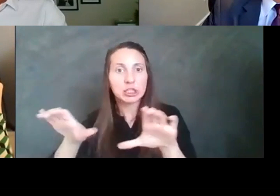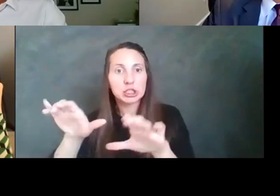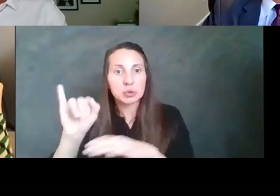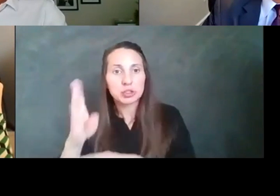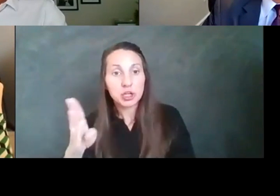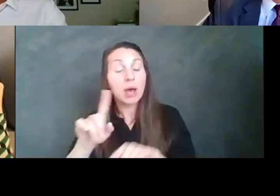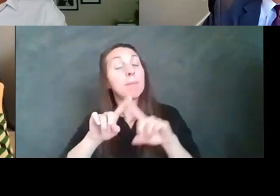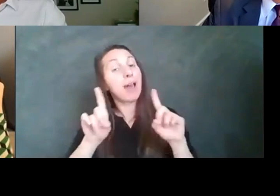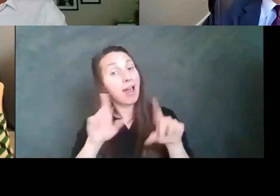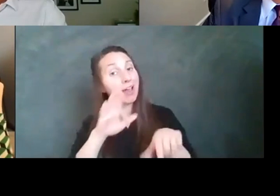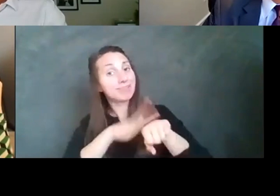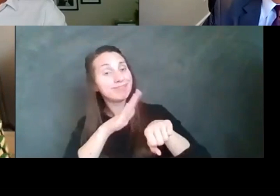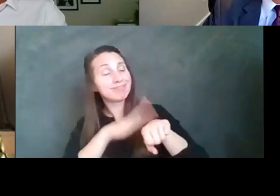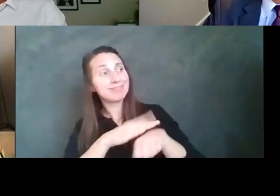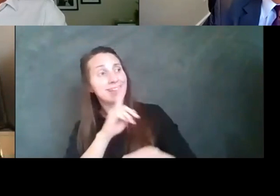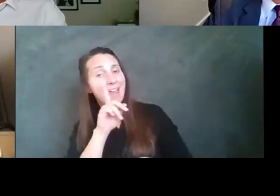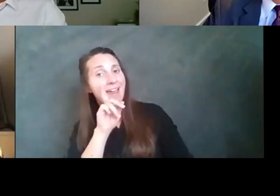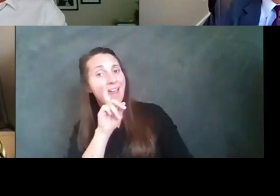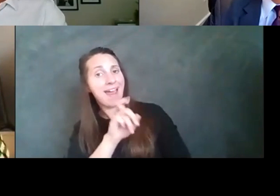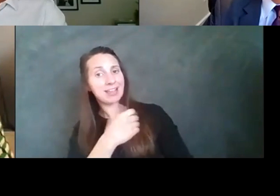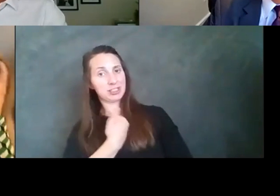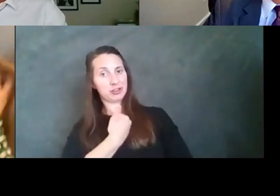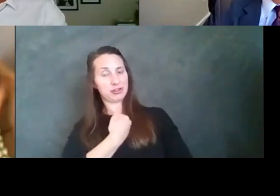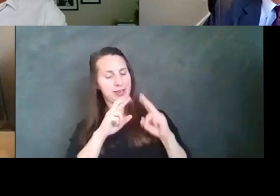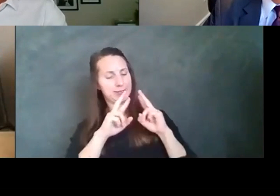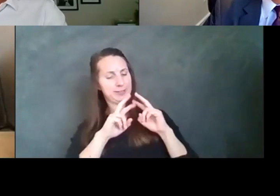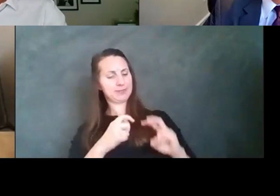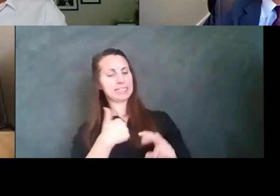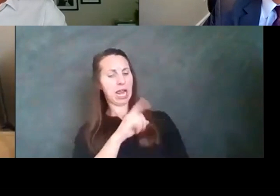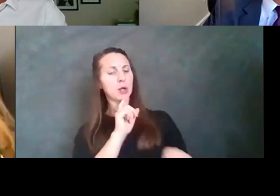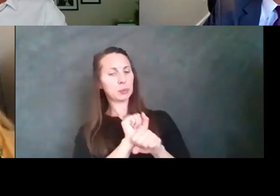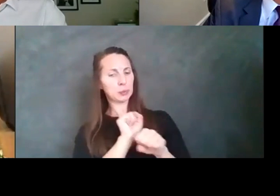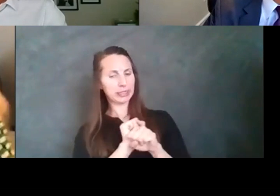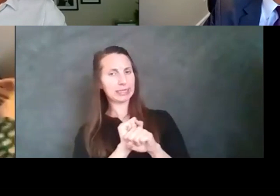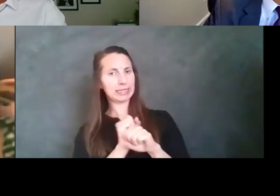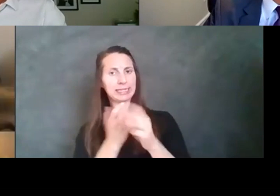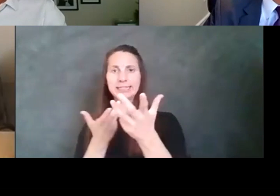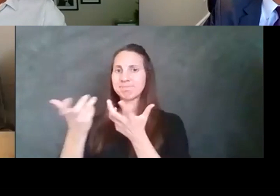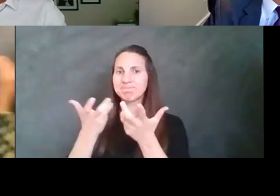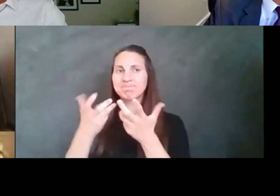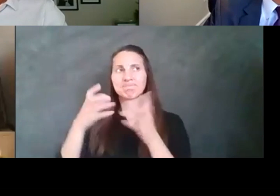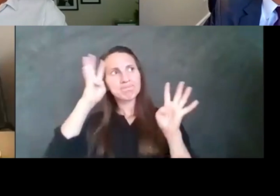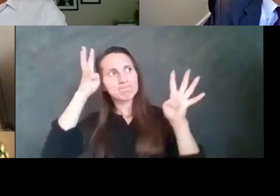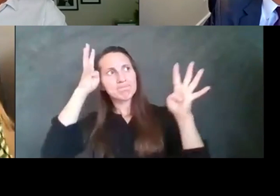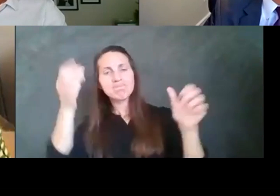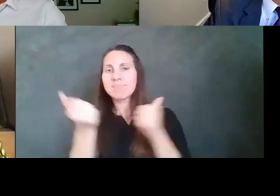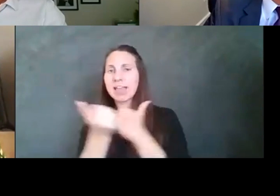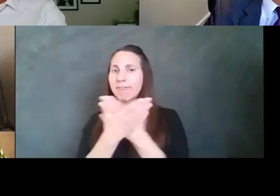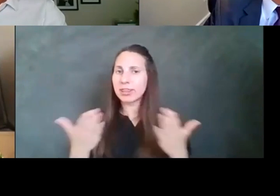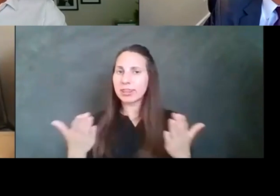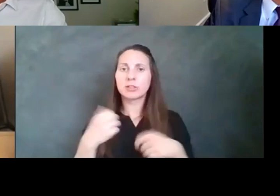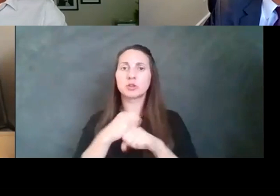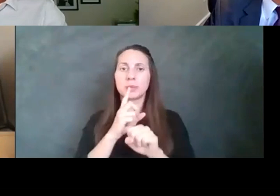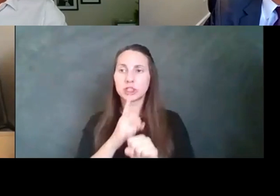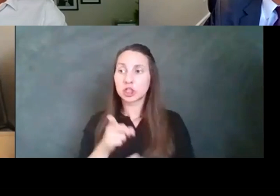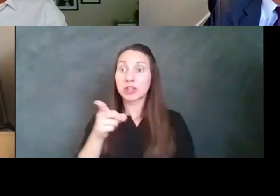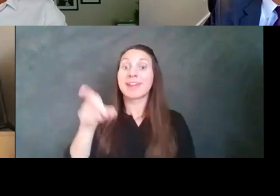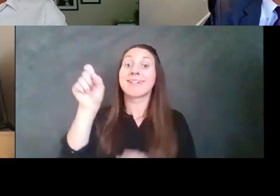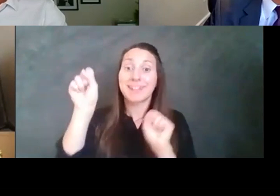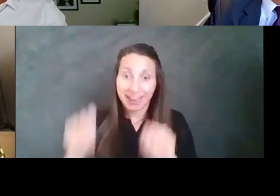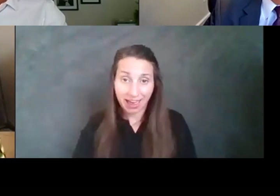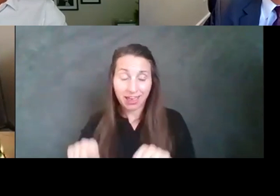yourself, have you really gone through all of the negotiation and creativity to determine whether they can do the job? I don't